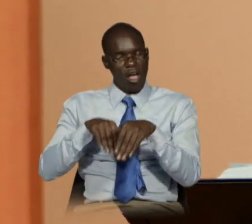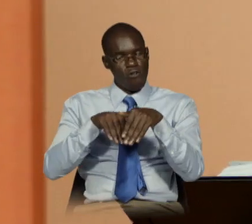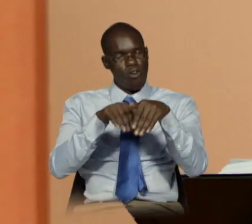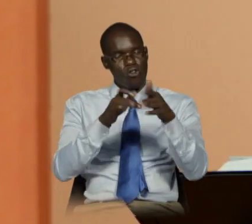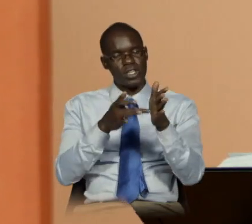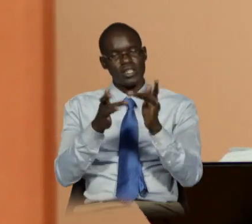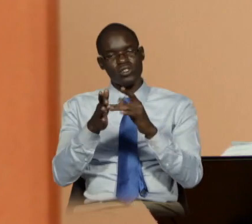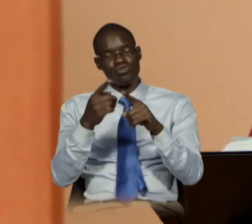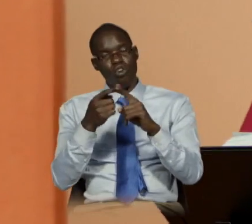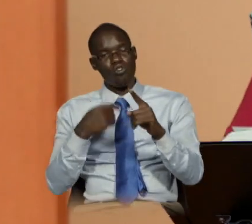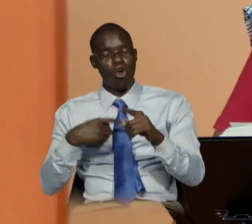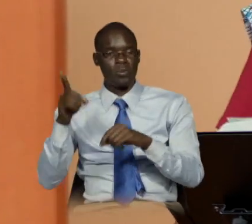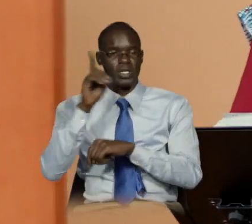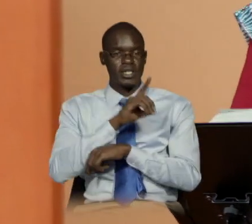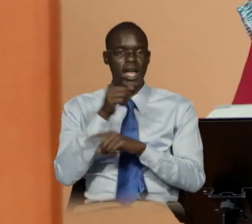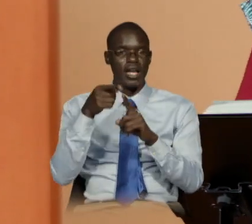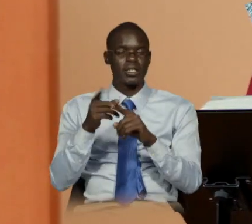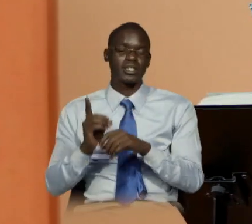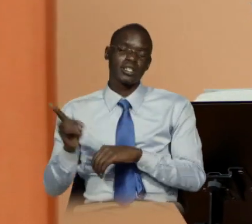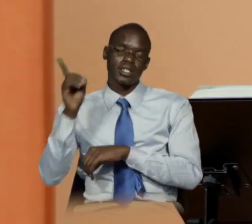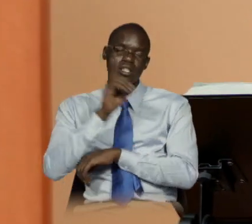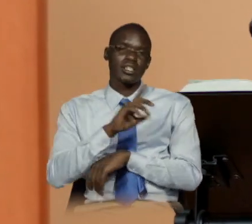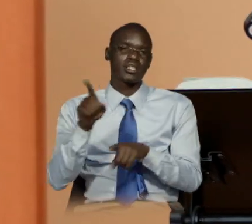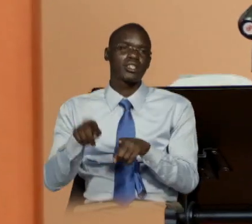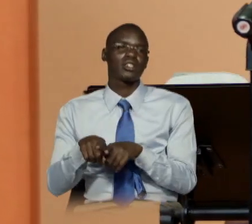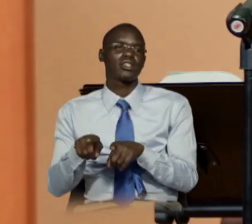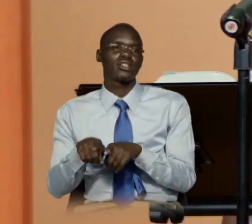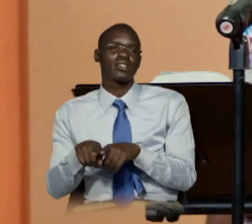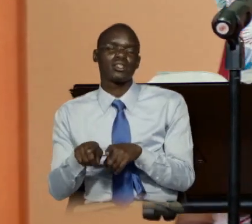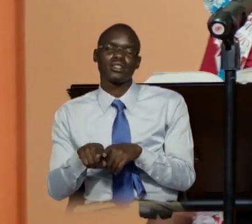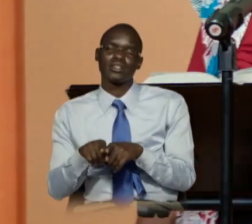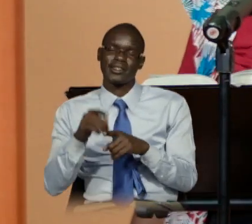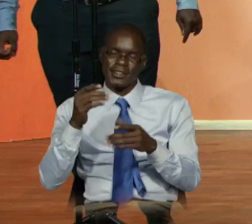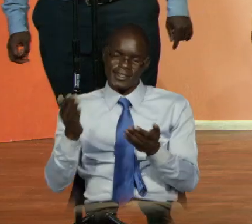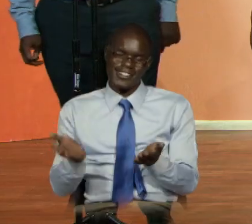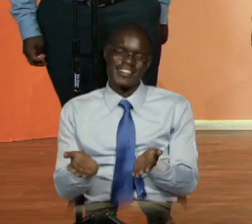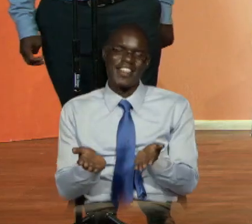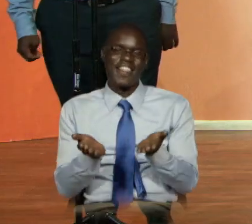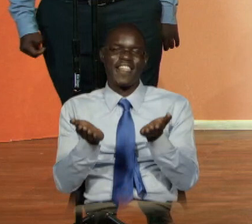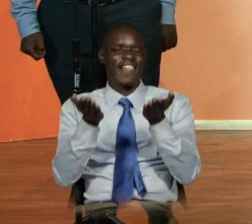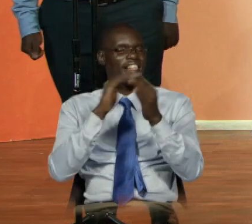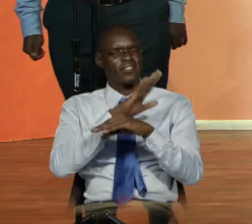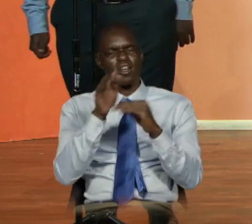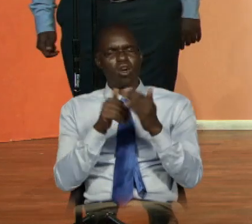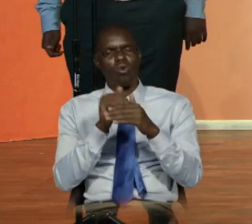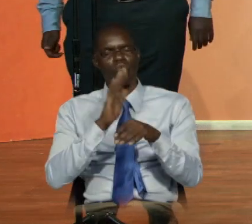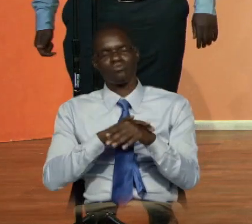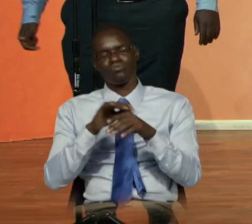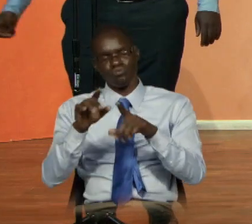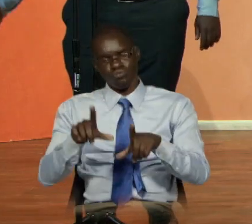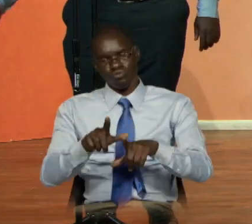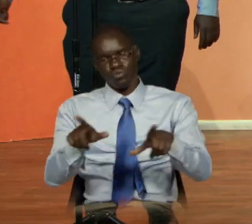from day unto day, cheering the faint and raising the fallen, pointing